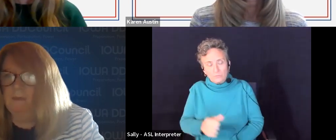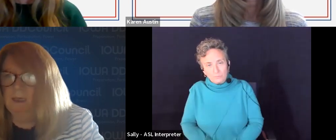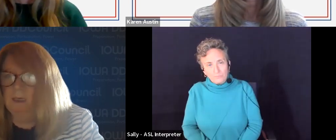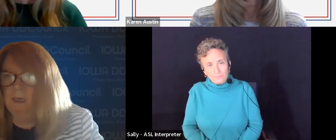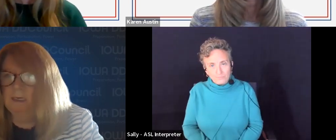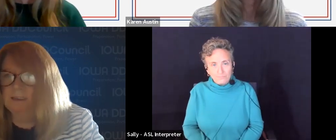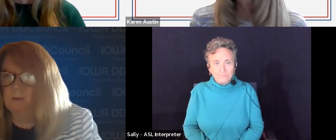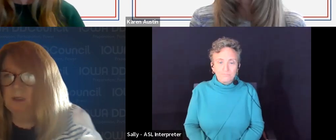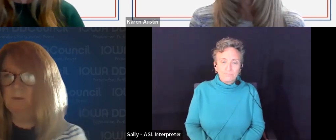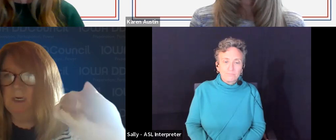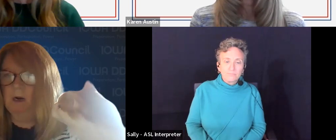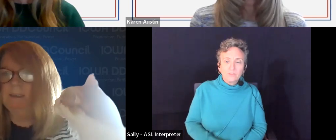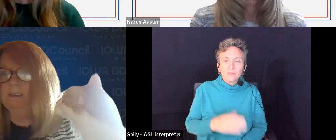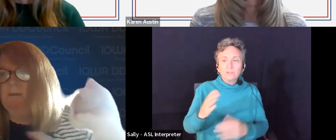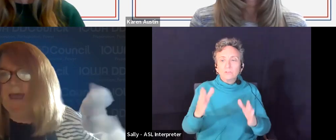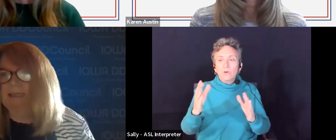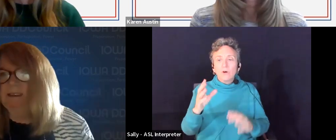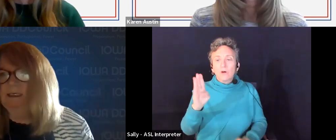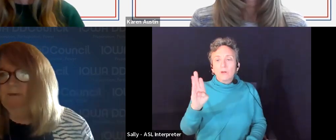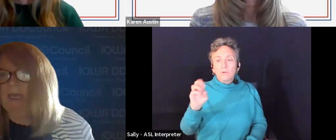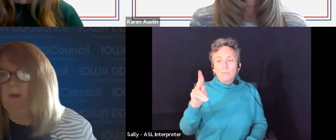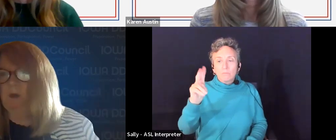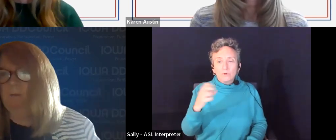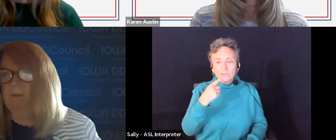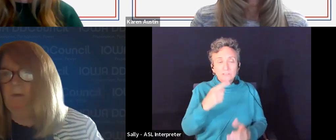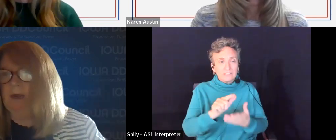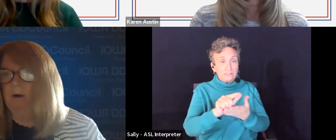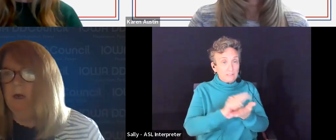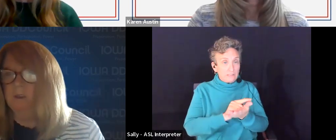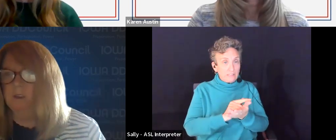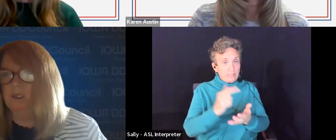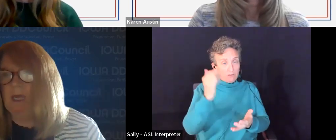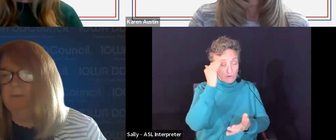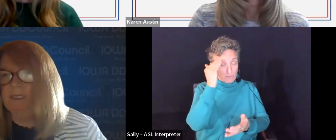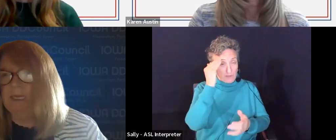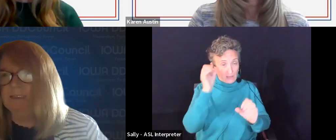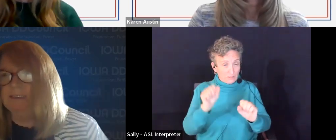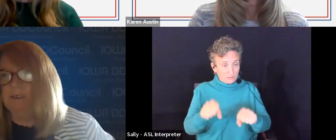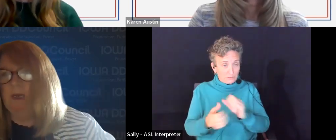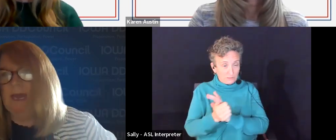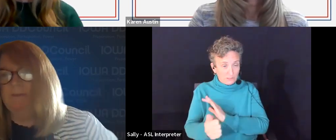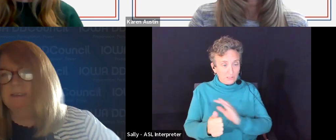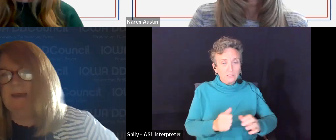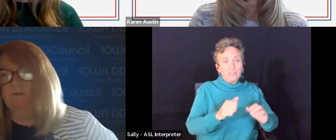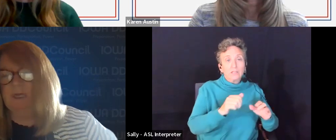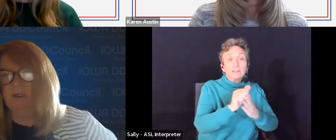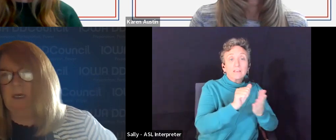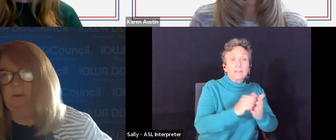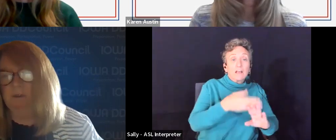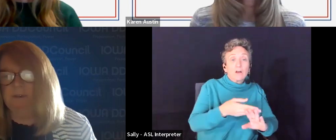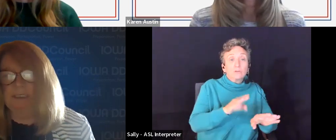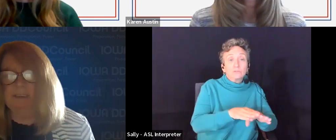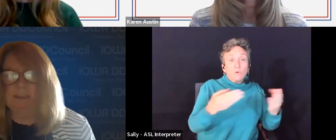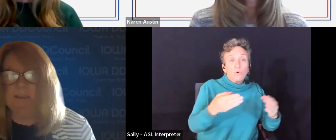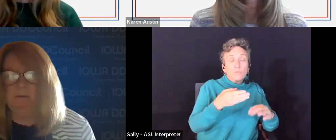Okay, and then a next question regarding legal capacity. If the account was open prior to the child being 18, what happens after that